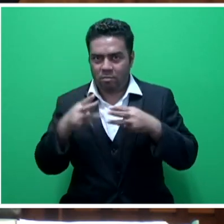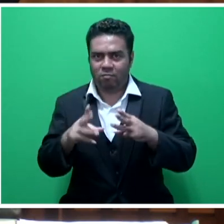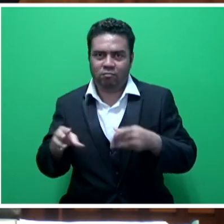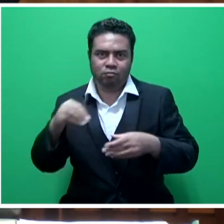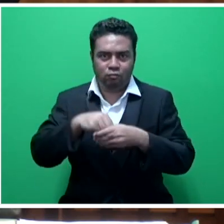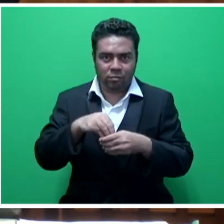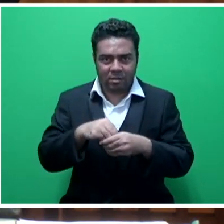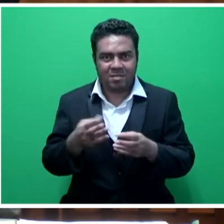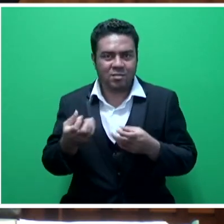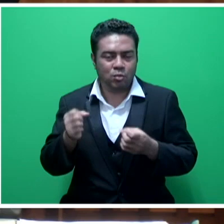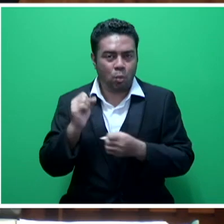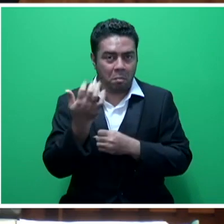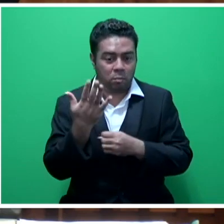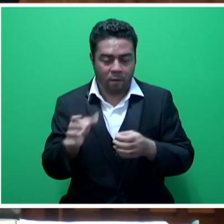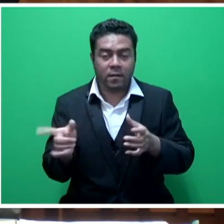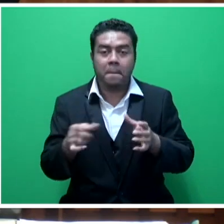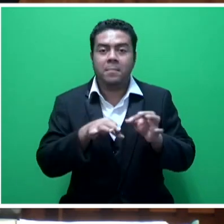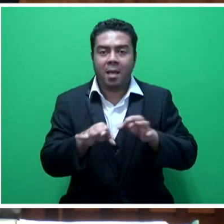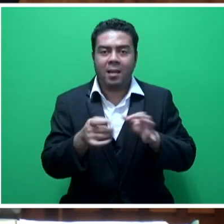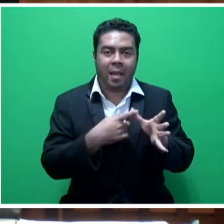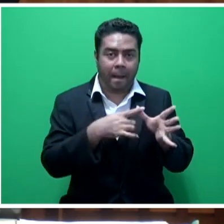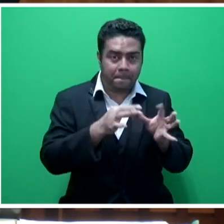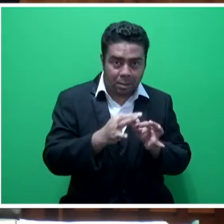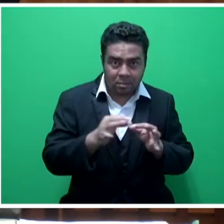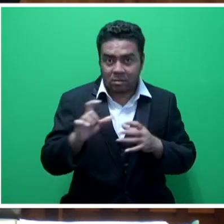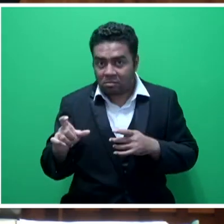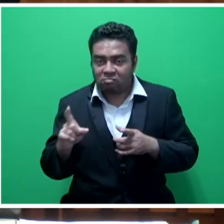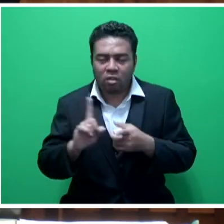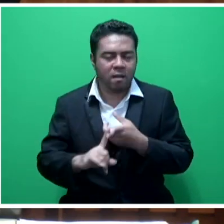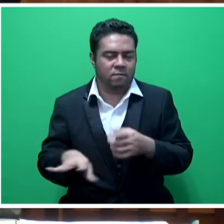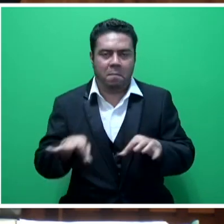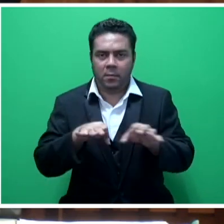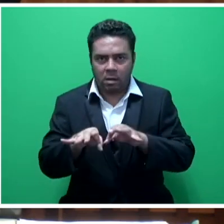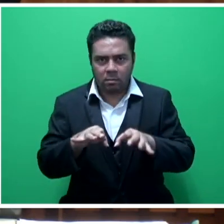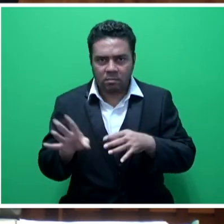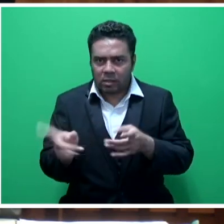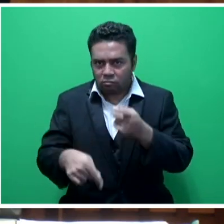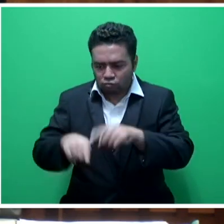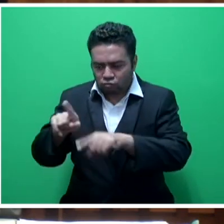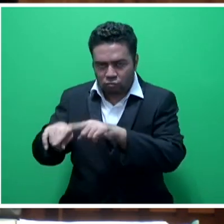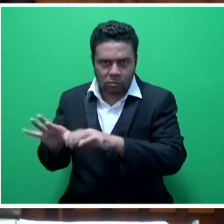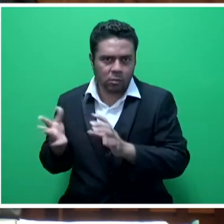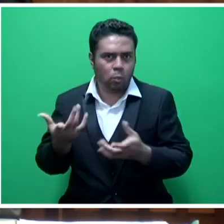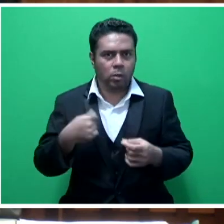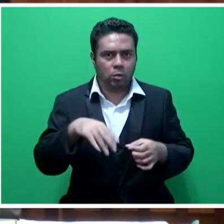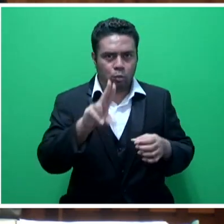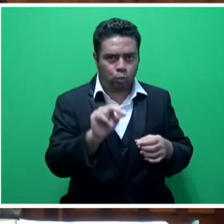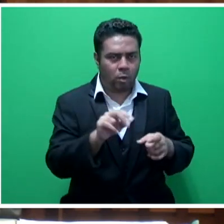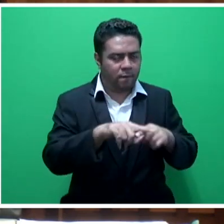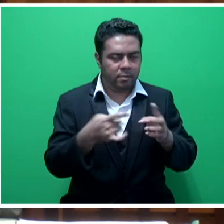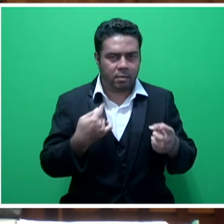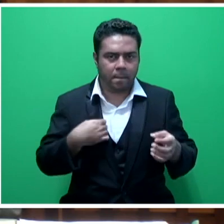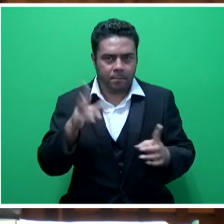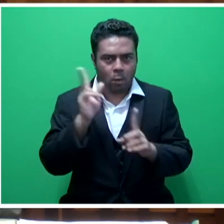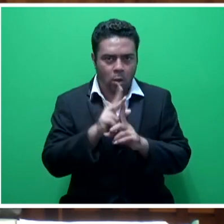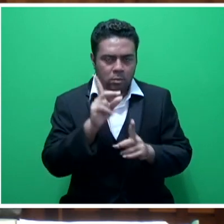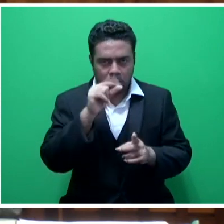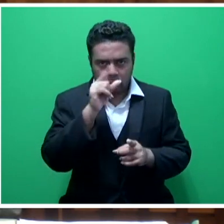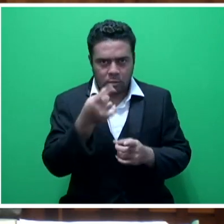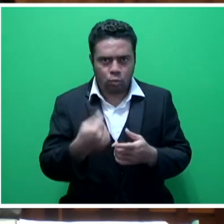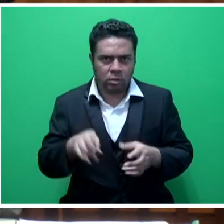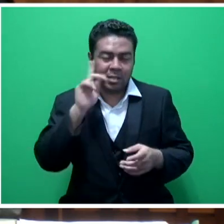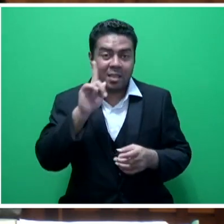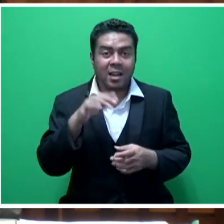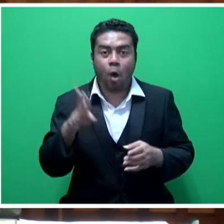There is plan A, B, and C. There is no alternative. We will continue doing everything possible to see that our national carrier